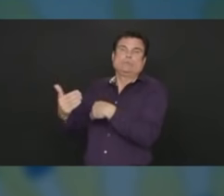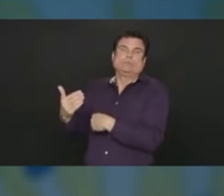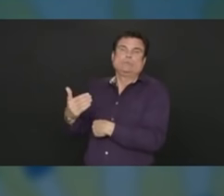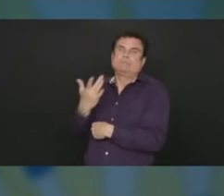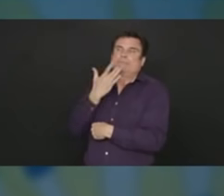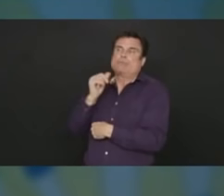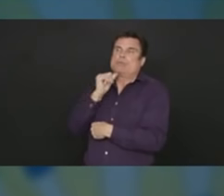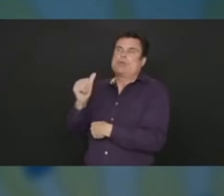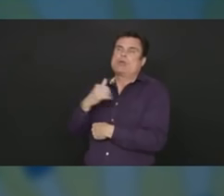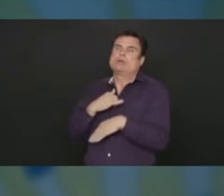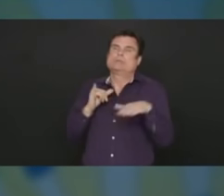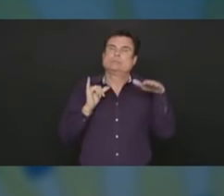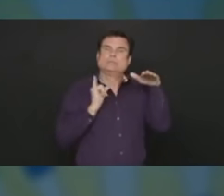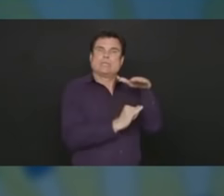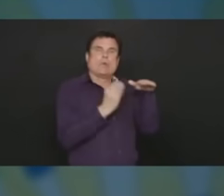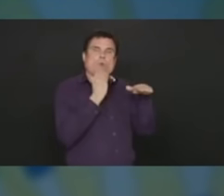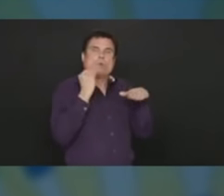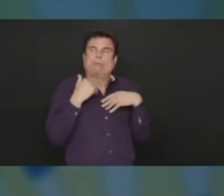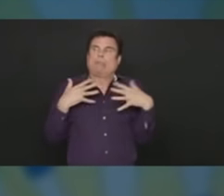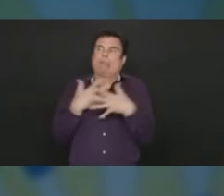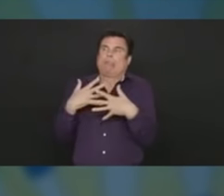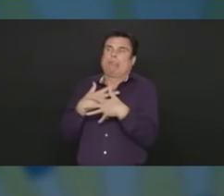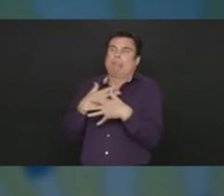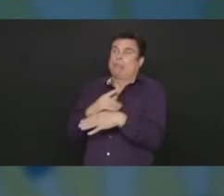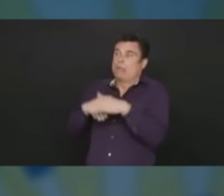able to provide it to you as well.